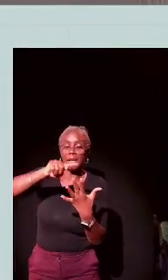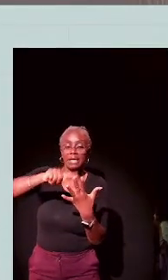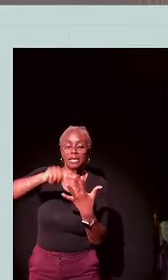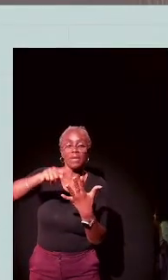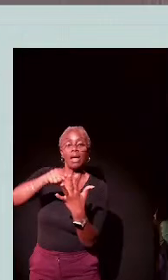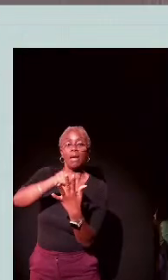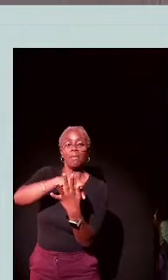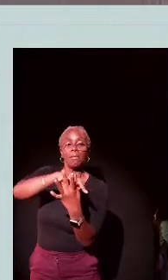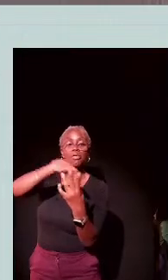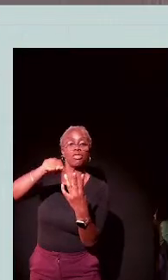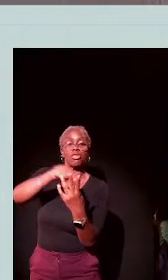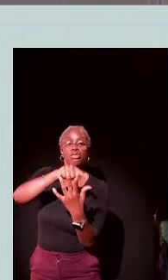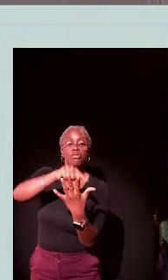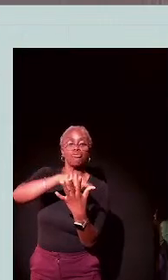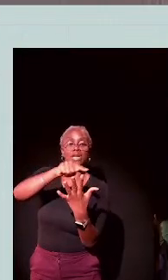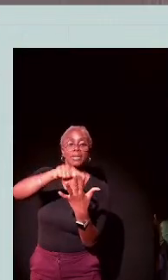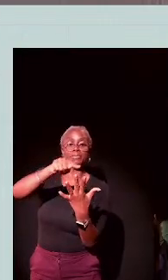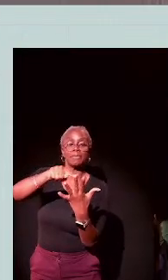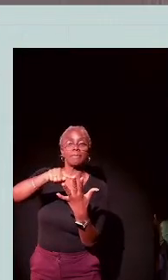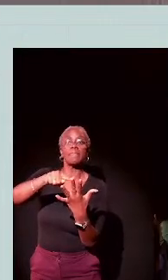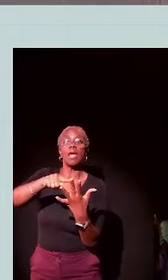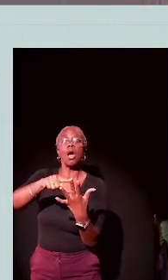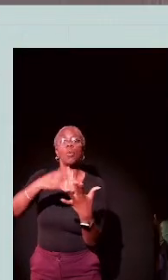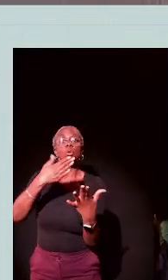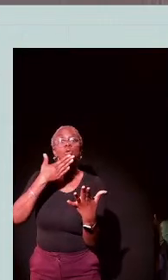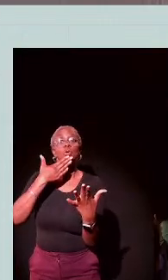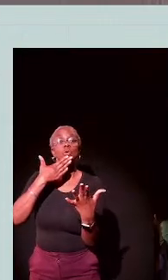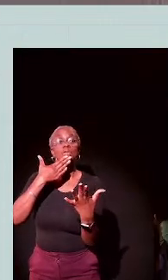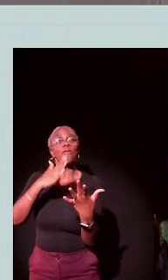thumb. Especially gaming controllers definitely